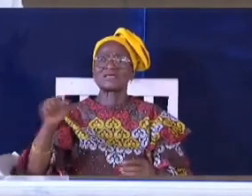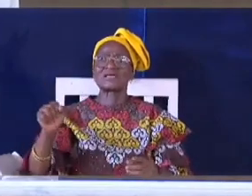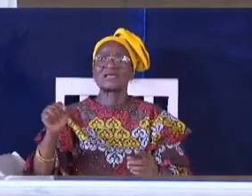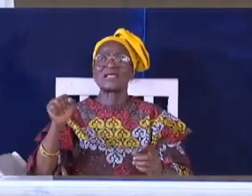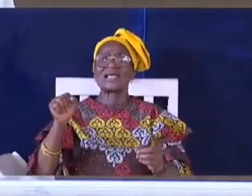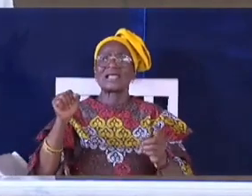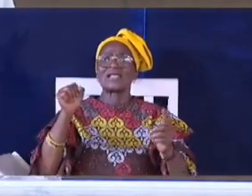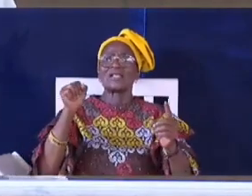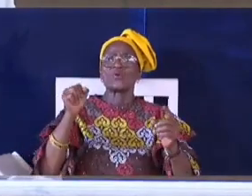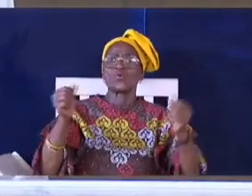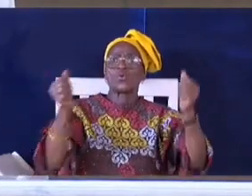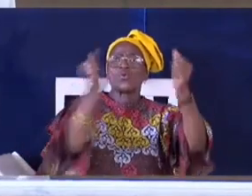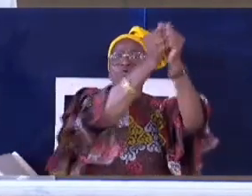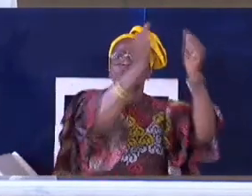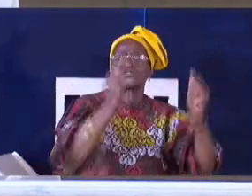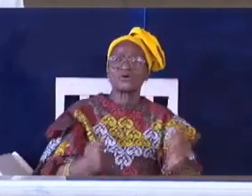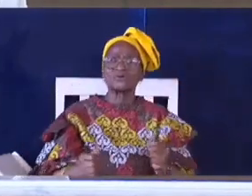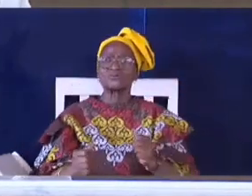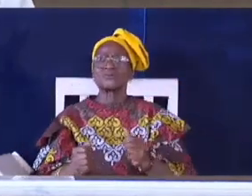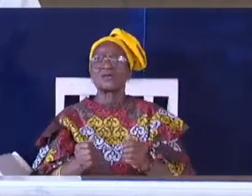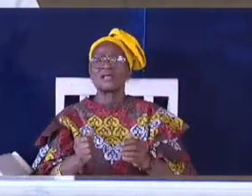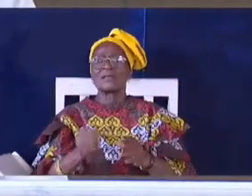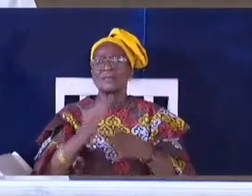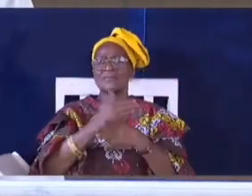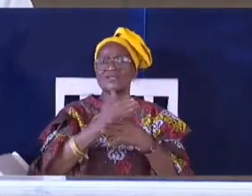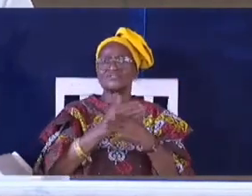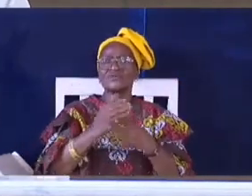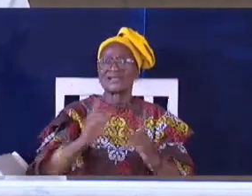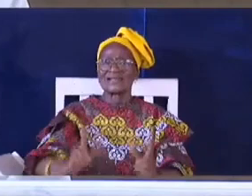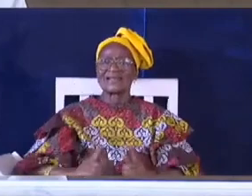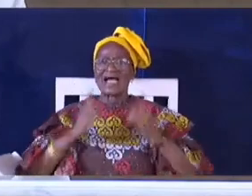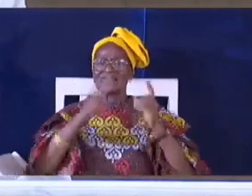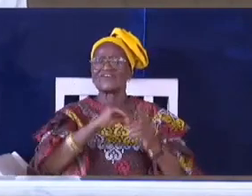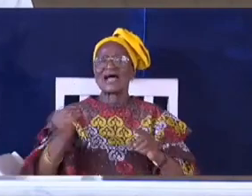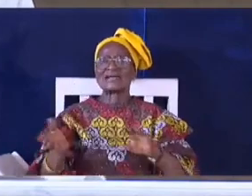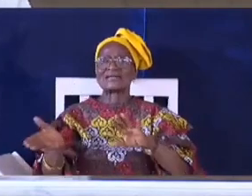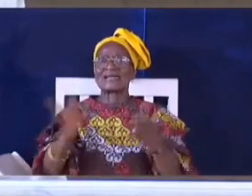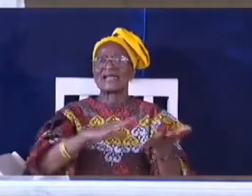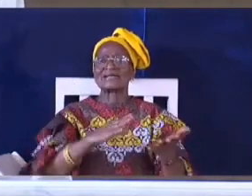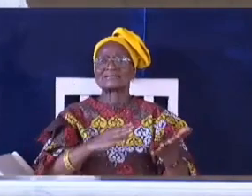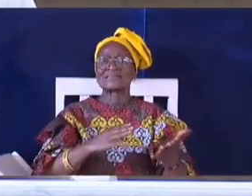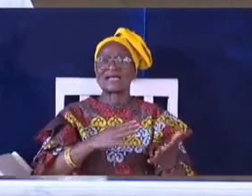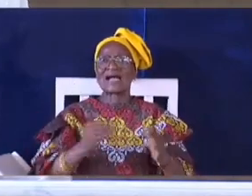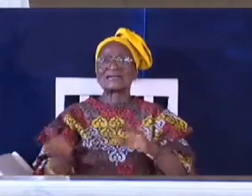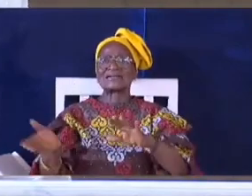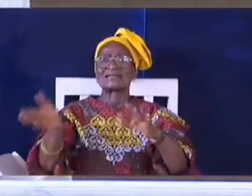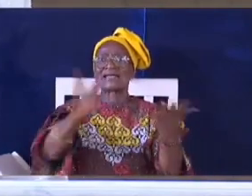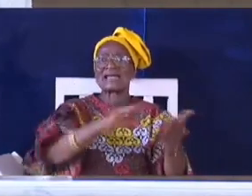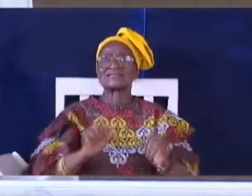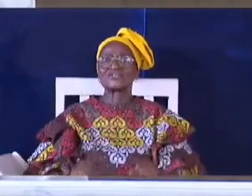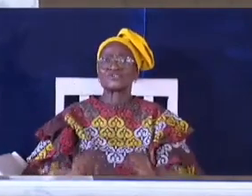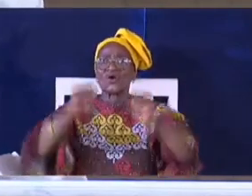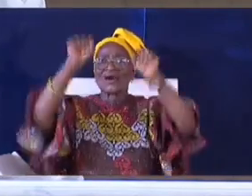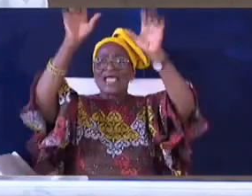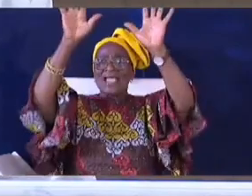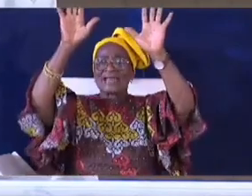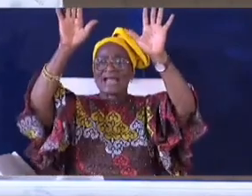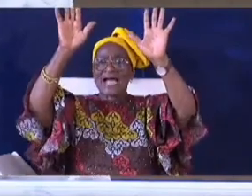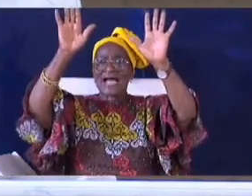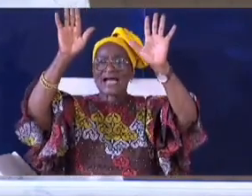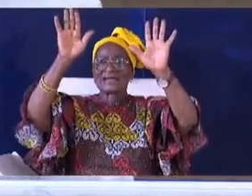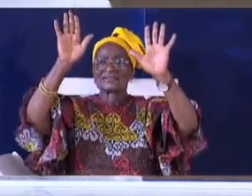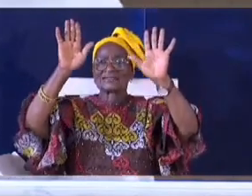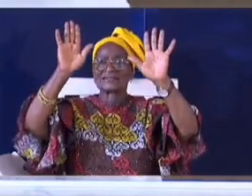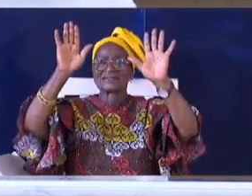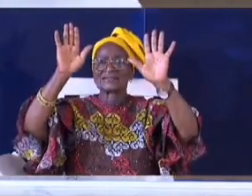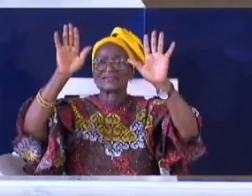was a collision between life and death. And death surrendered.